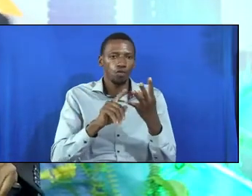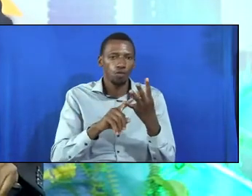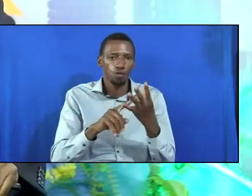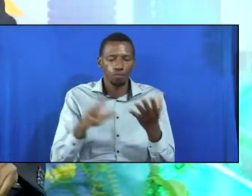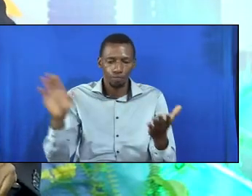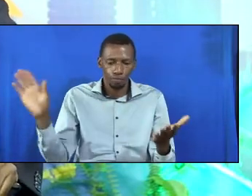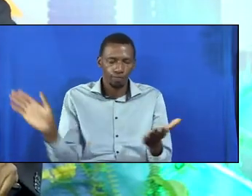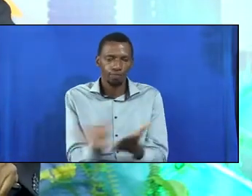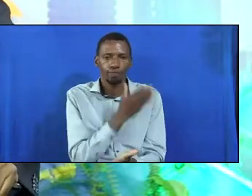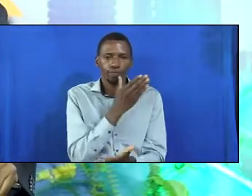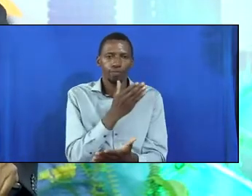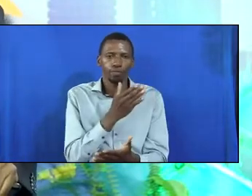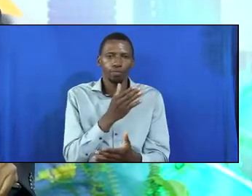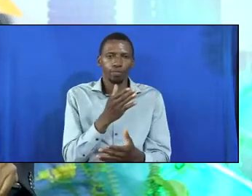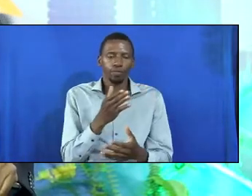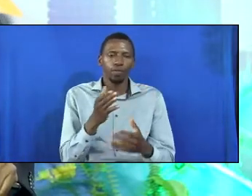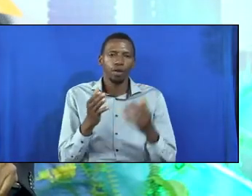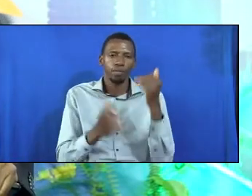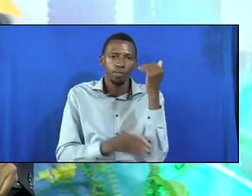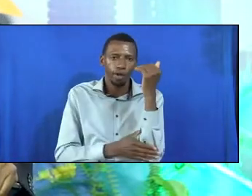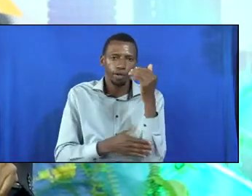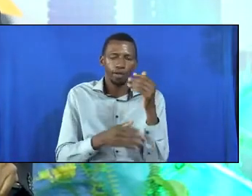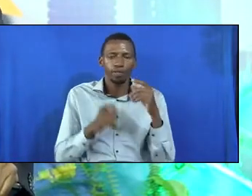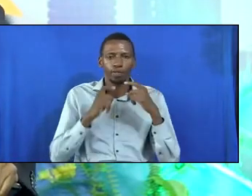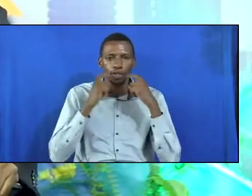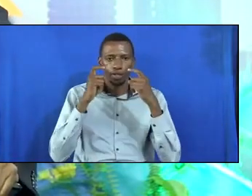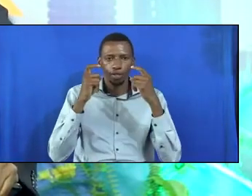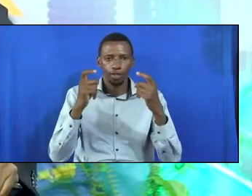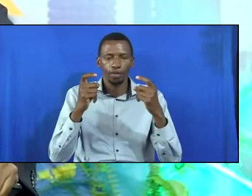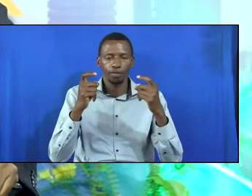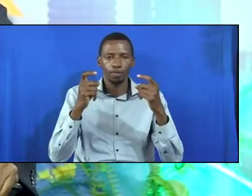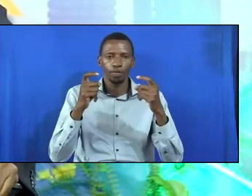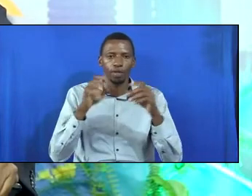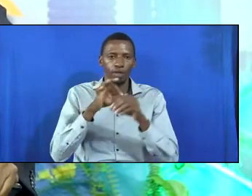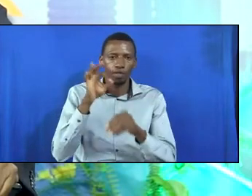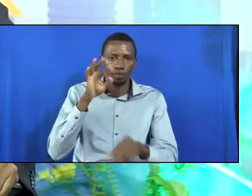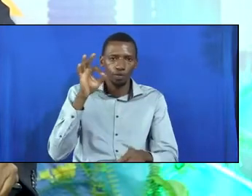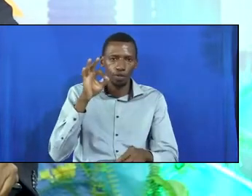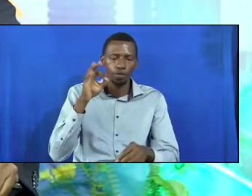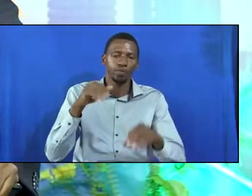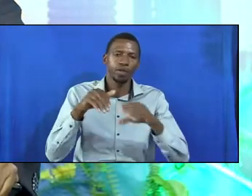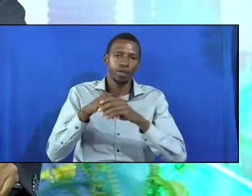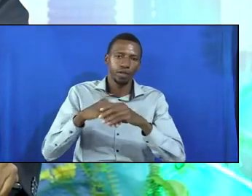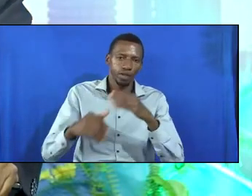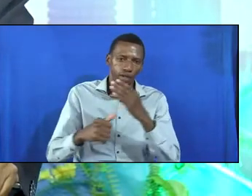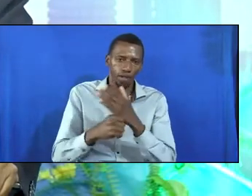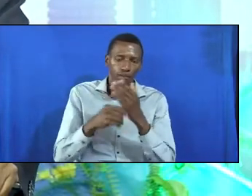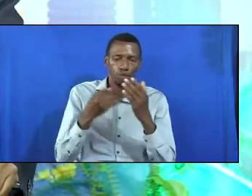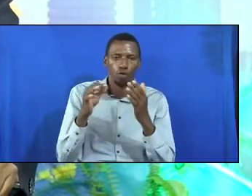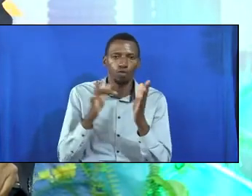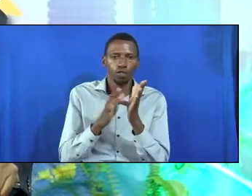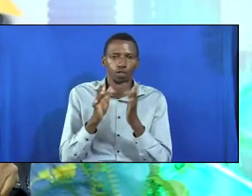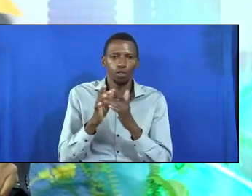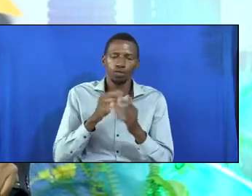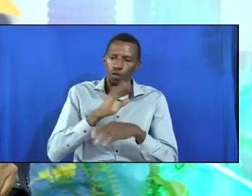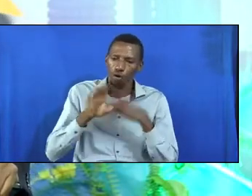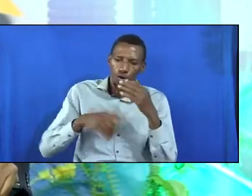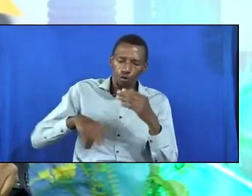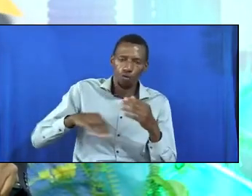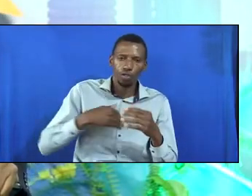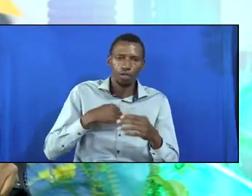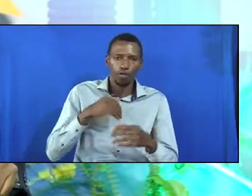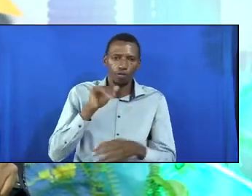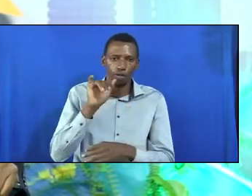cast out demonic forces and agencies from our midst in the name of, we all have that power and authority,